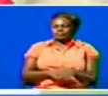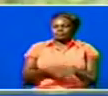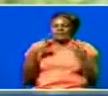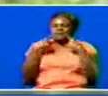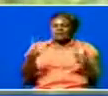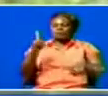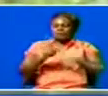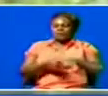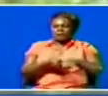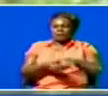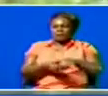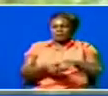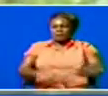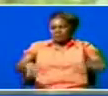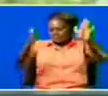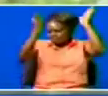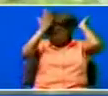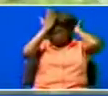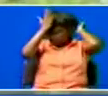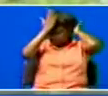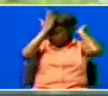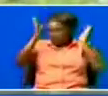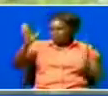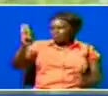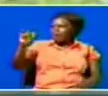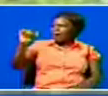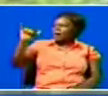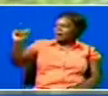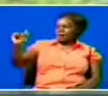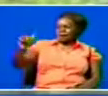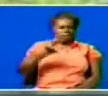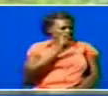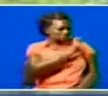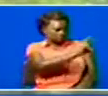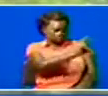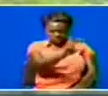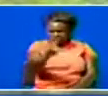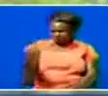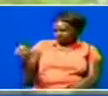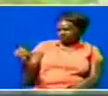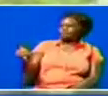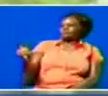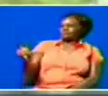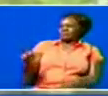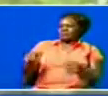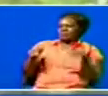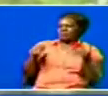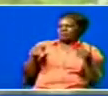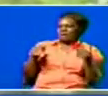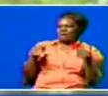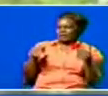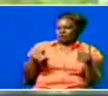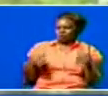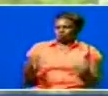imetangazwa. Askofu Alphonse, hawa wote ambao naona hapa wanangojea kulishwa